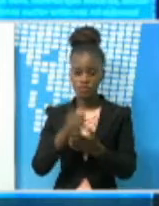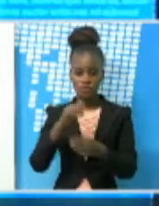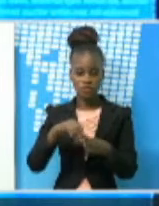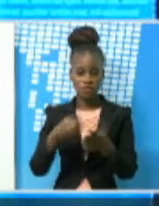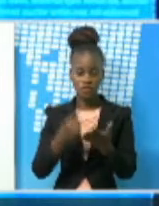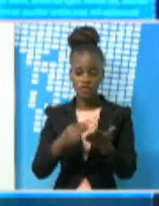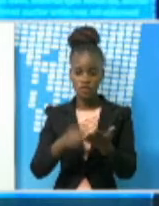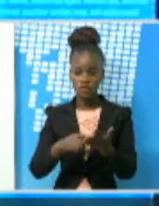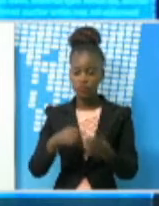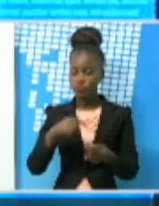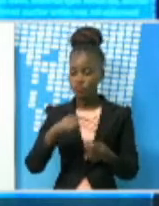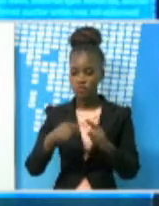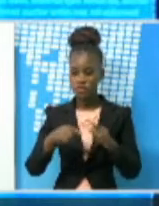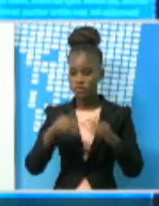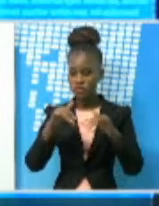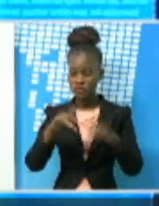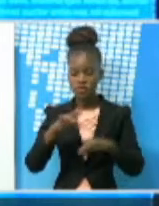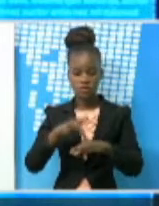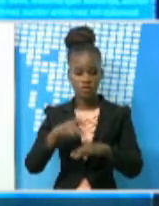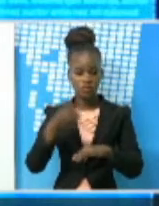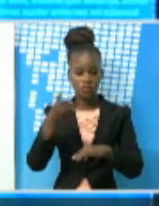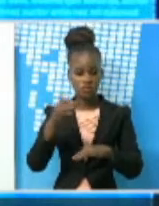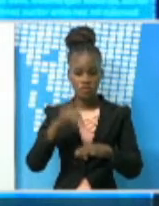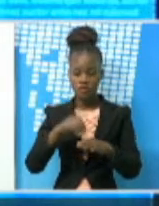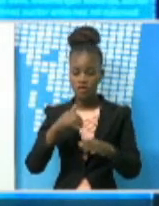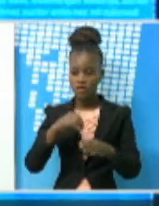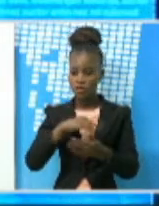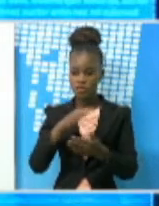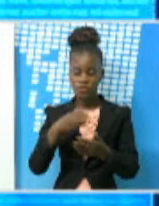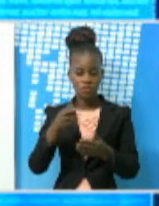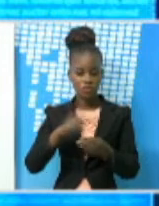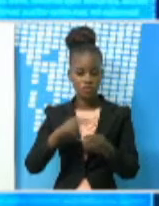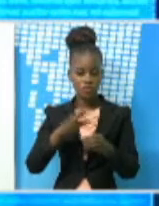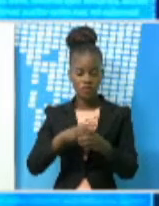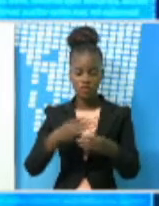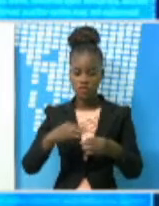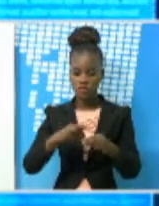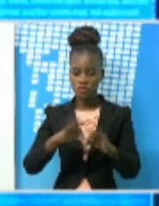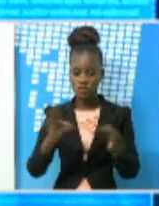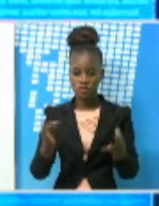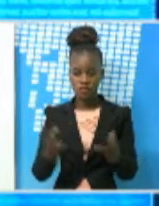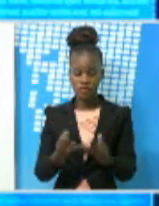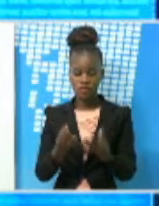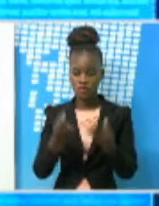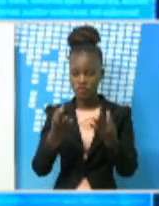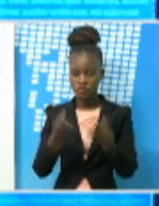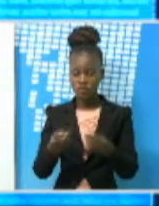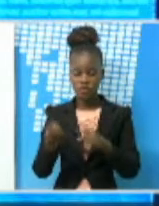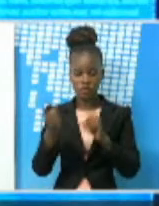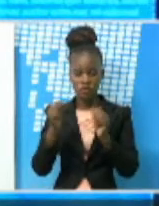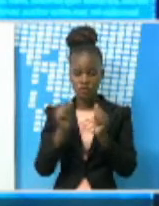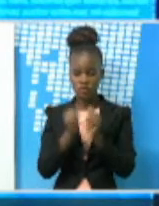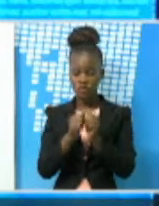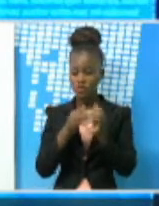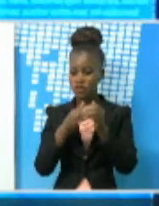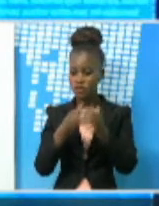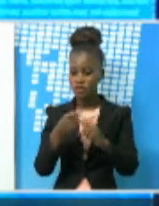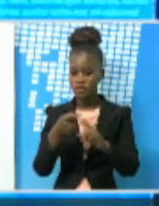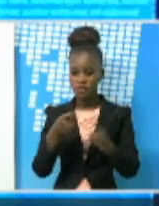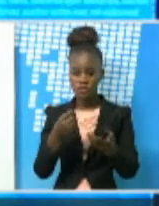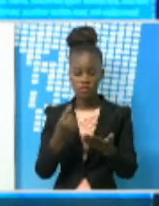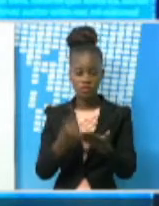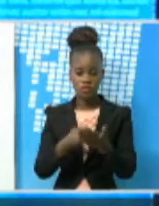and compelled to leave for labor fields in order to care for their families. Thus, now the Ministry of Gender, together with leaders from the Ugandan